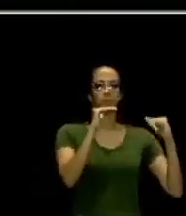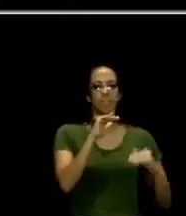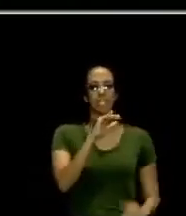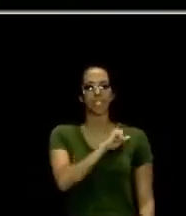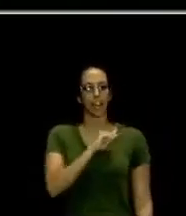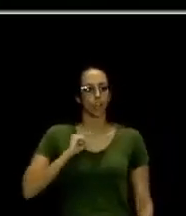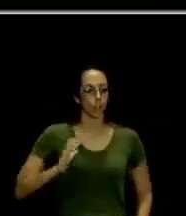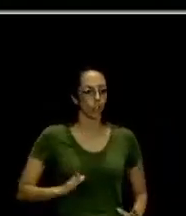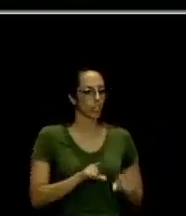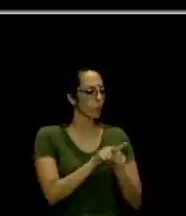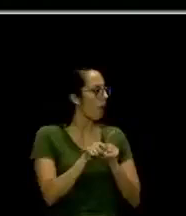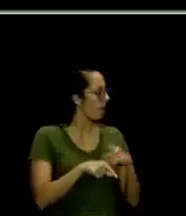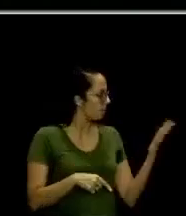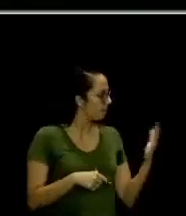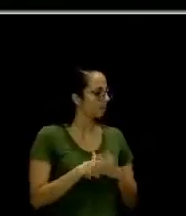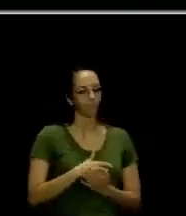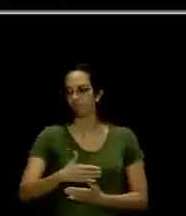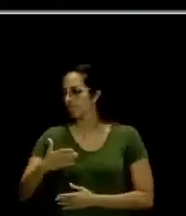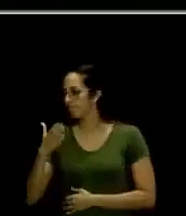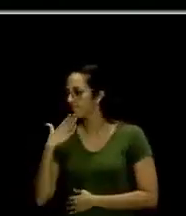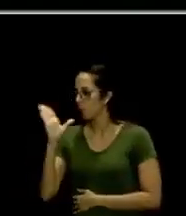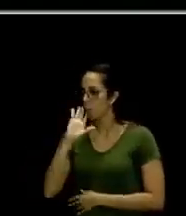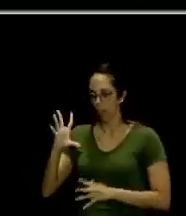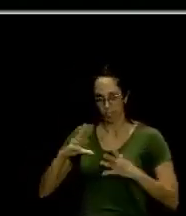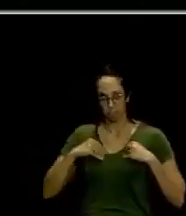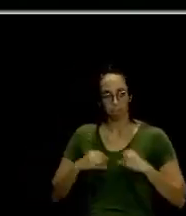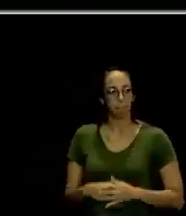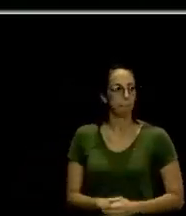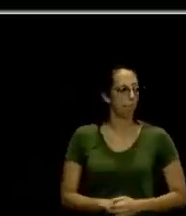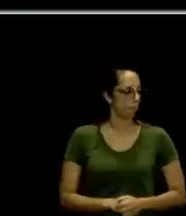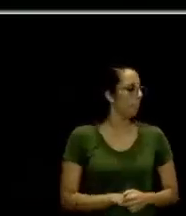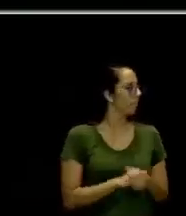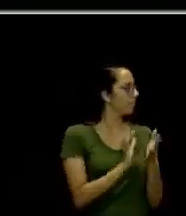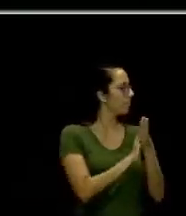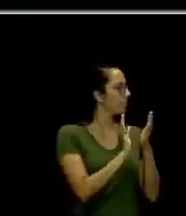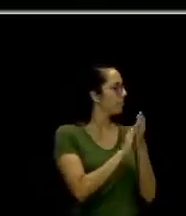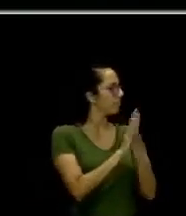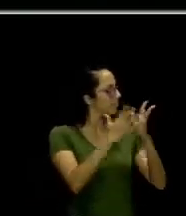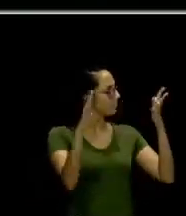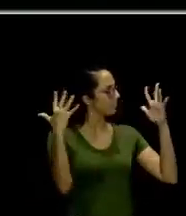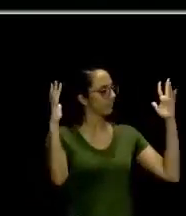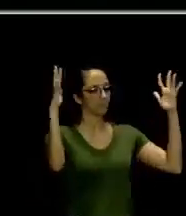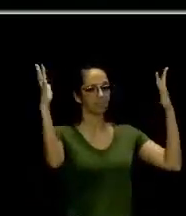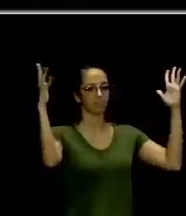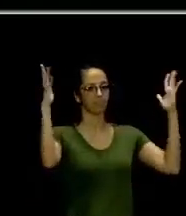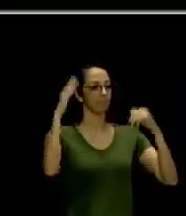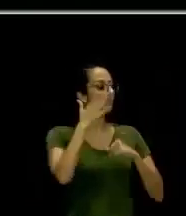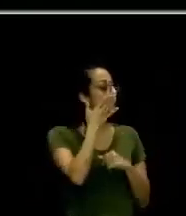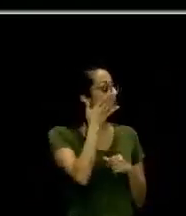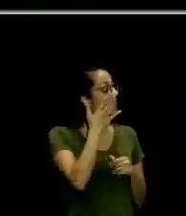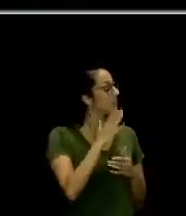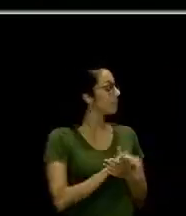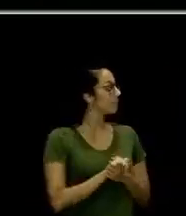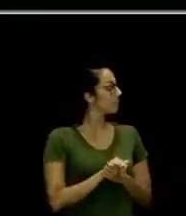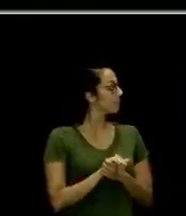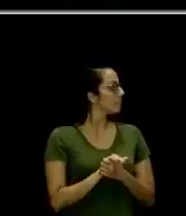Thank you. Thank you, and if you would share that with her. I will. Yeah. Thank you.